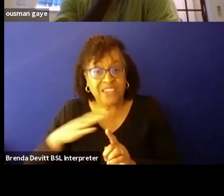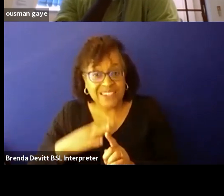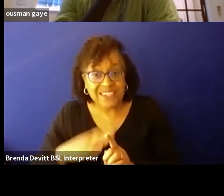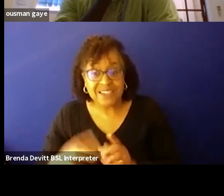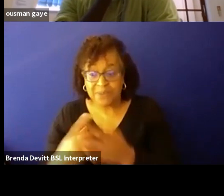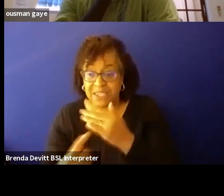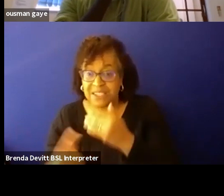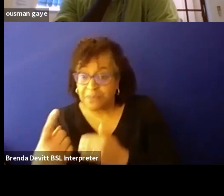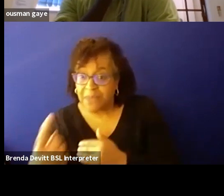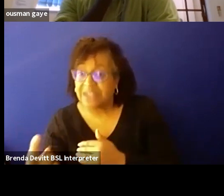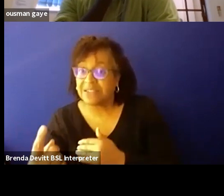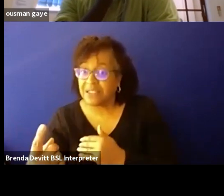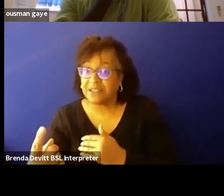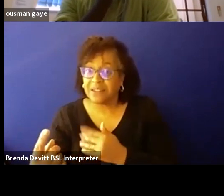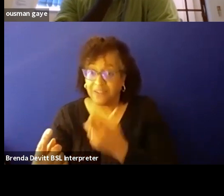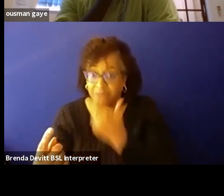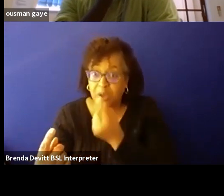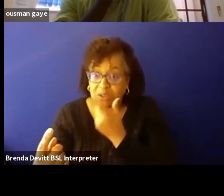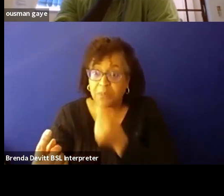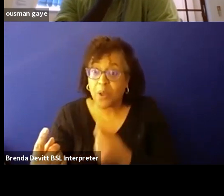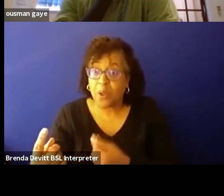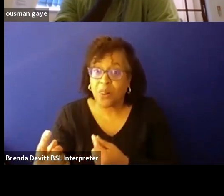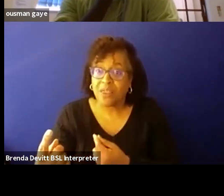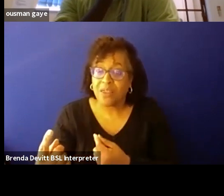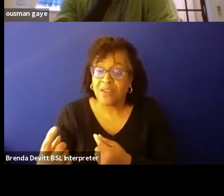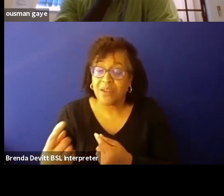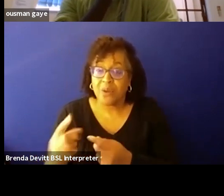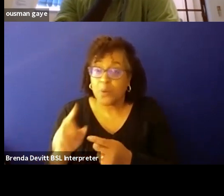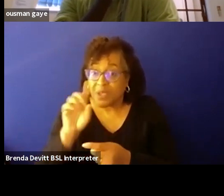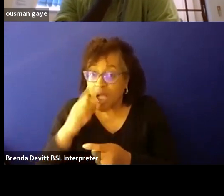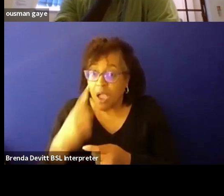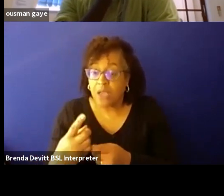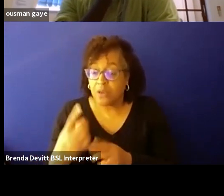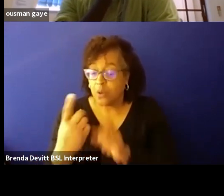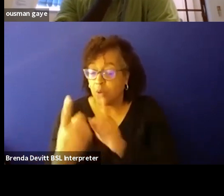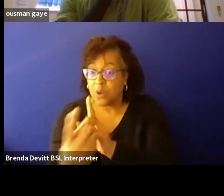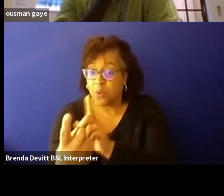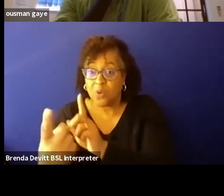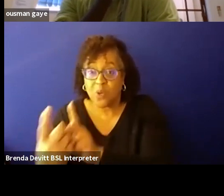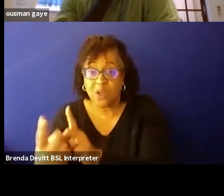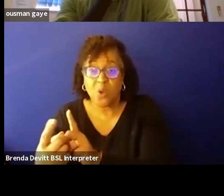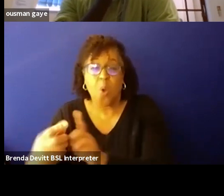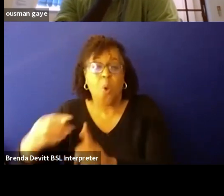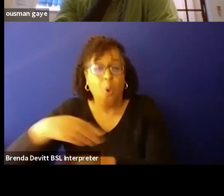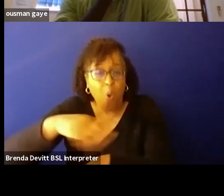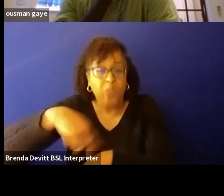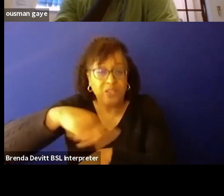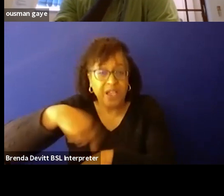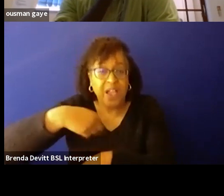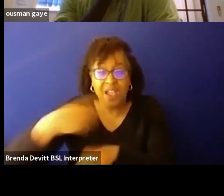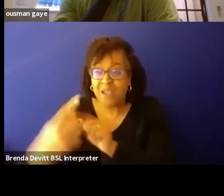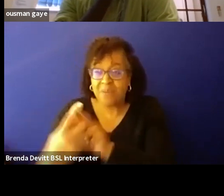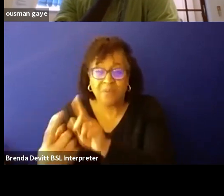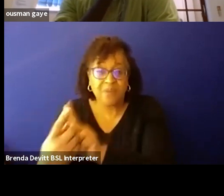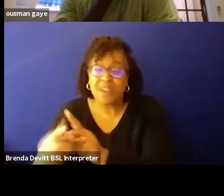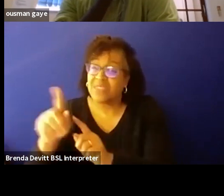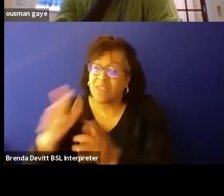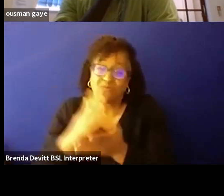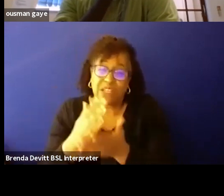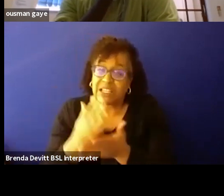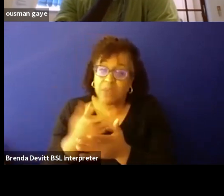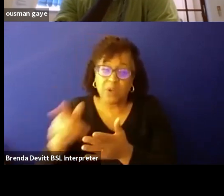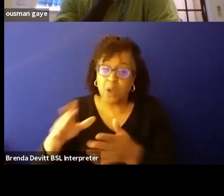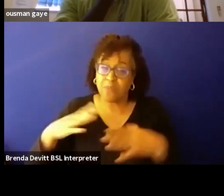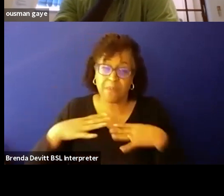If we like Velcro somebody to a child and is there all of the time, we're not preparing them for adulthood. We're